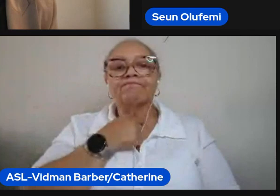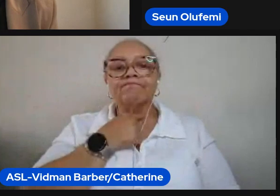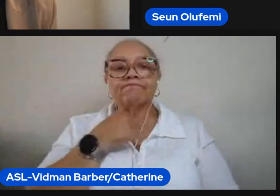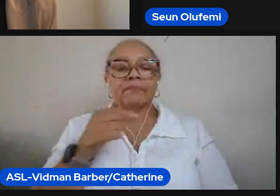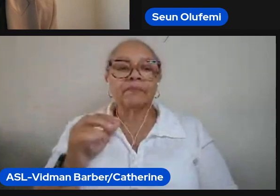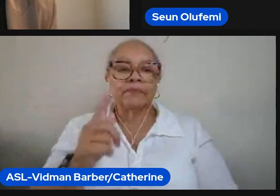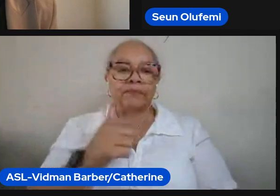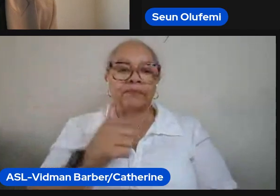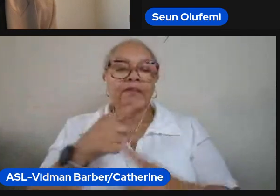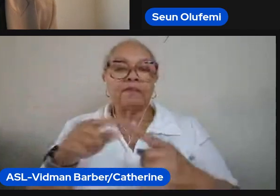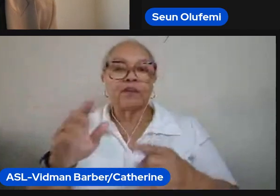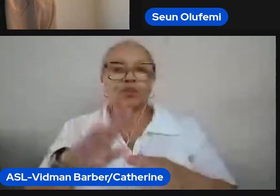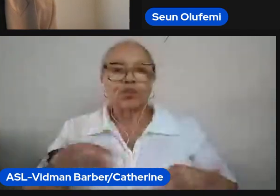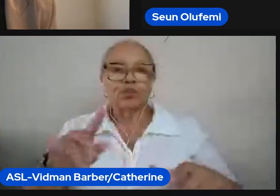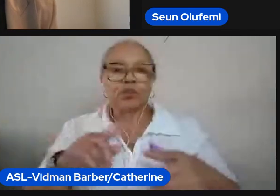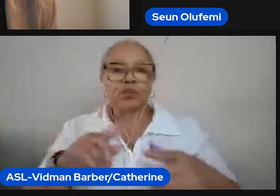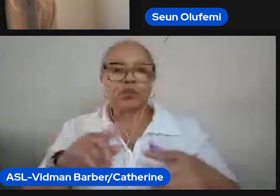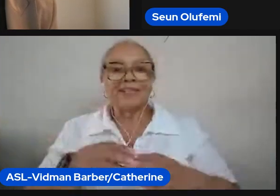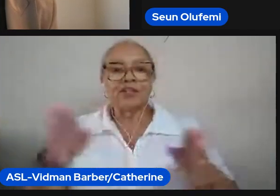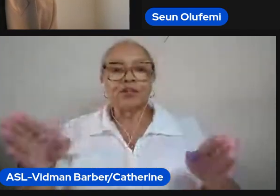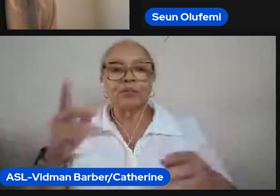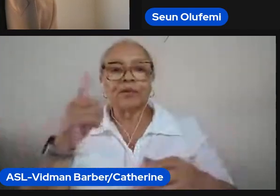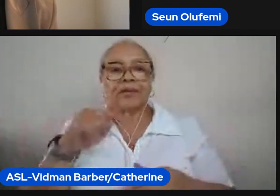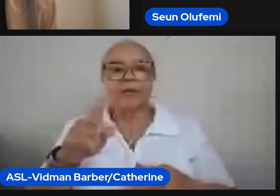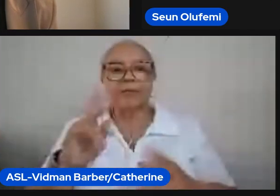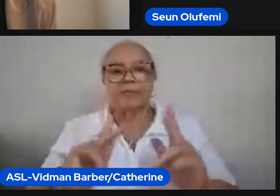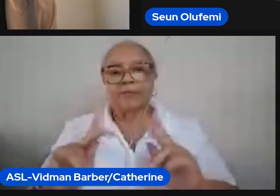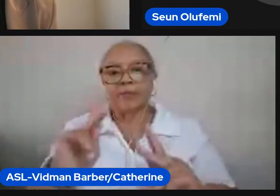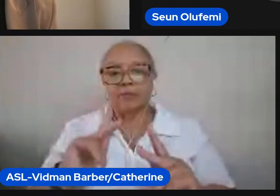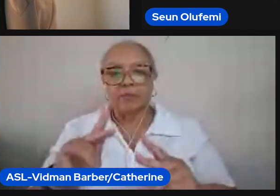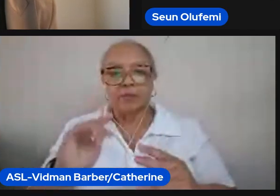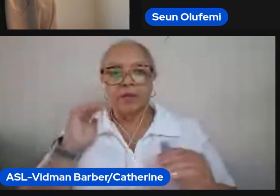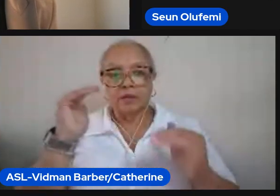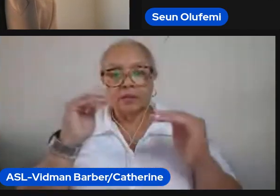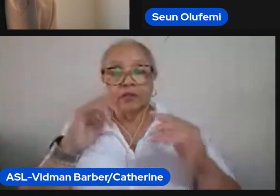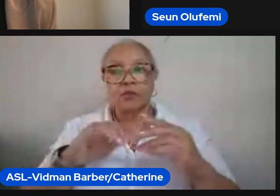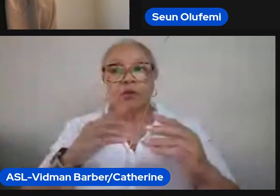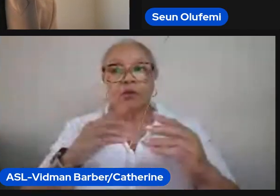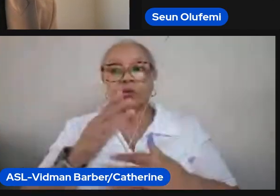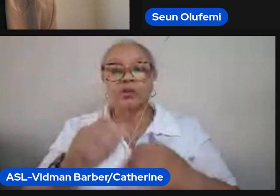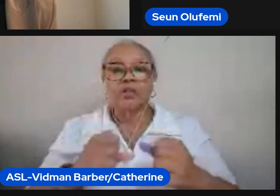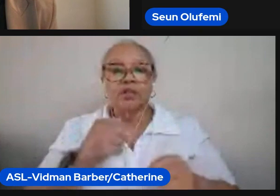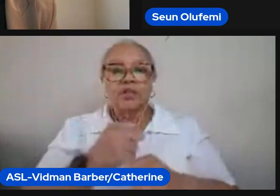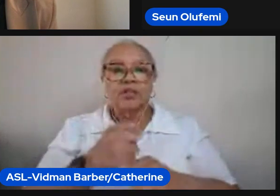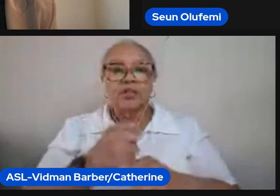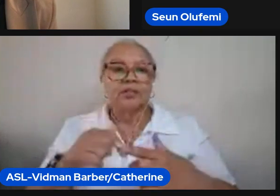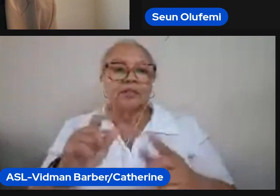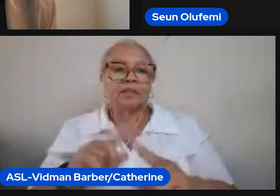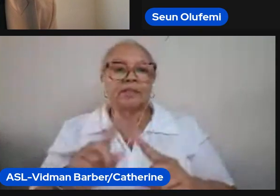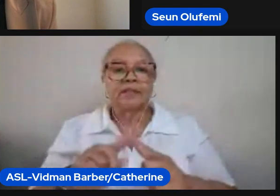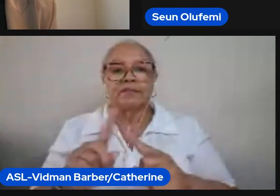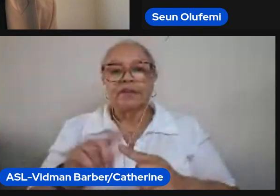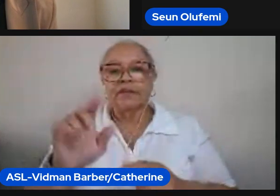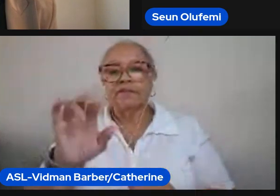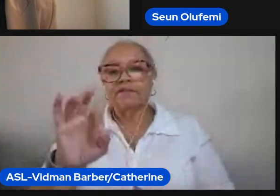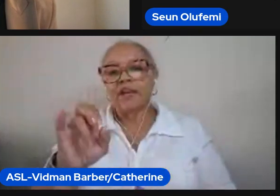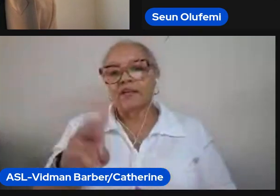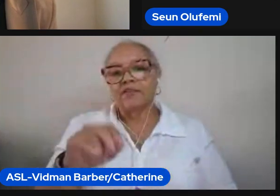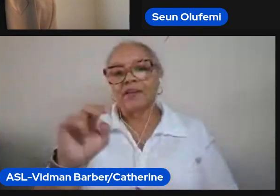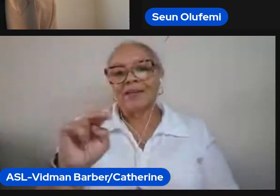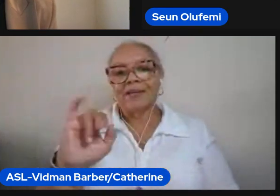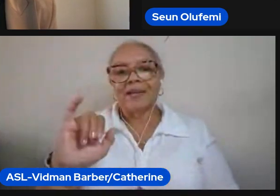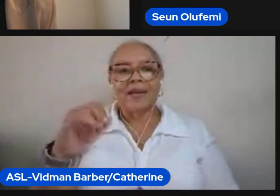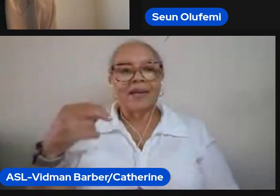vaginal strep in women. So over the years, she has secured many fellowships such as the HENA